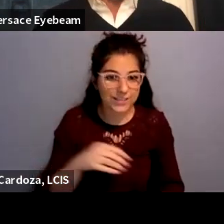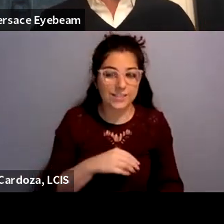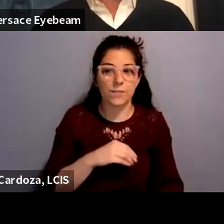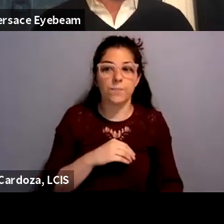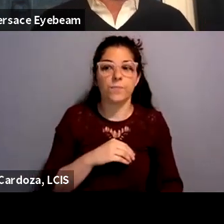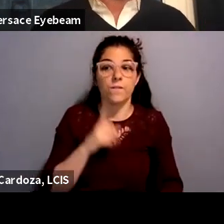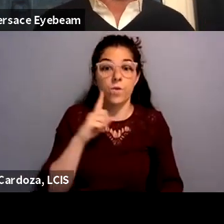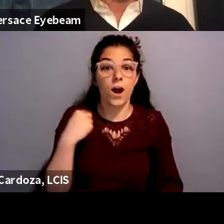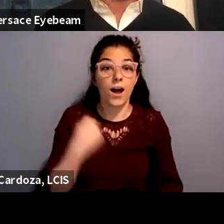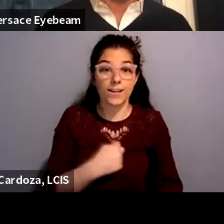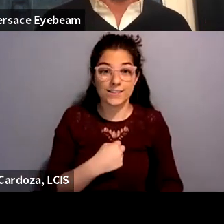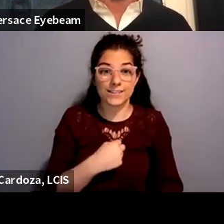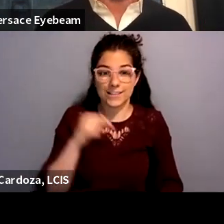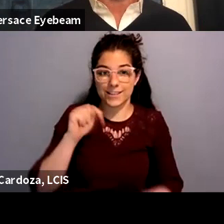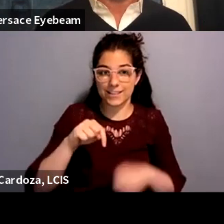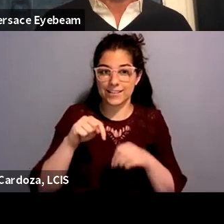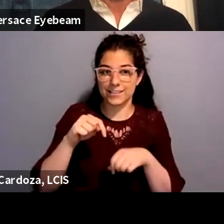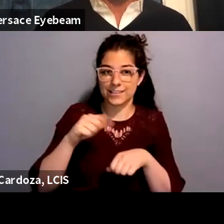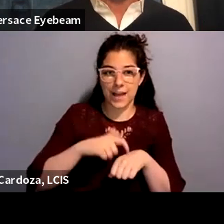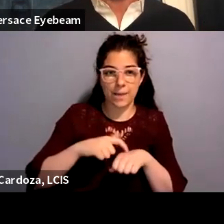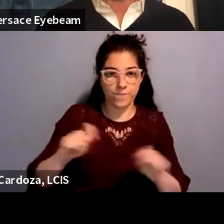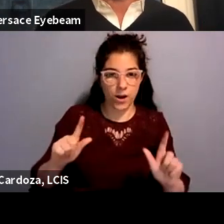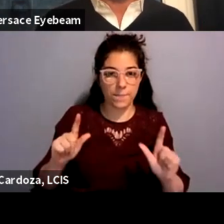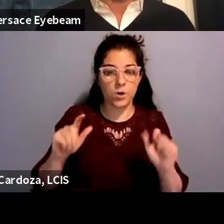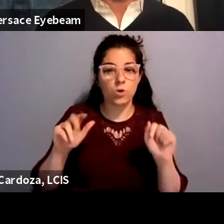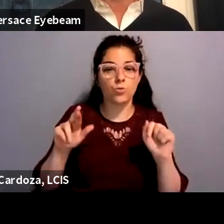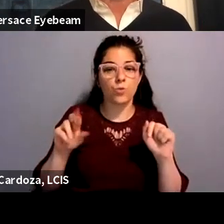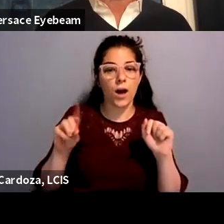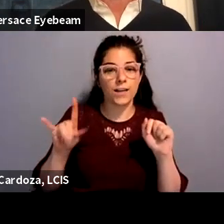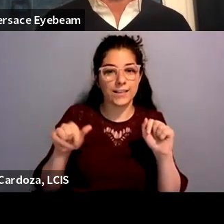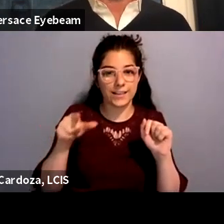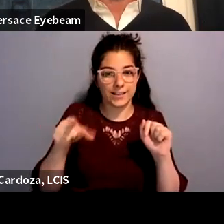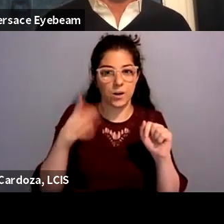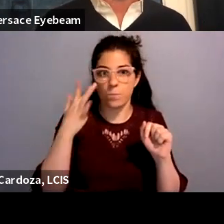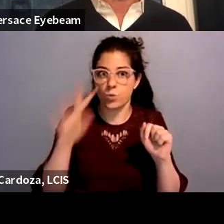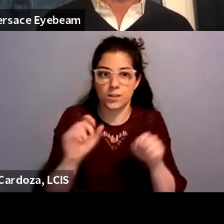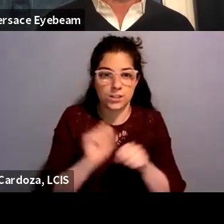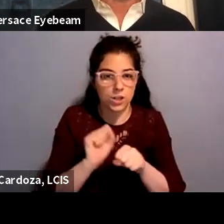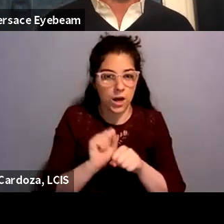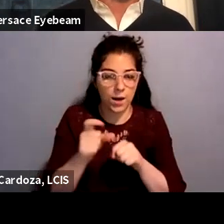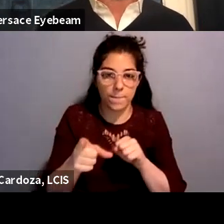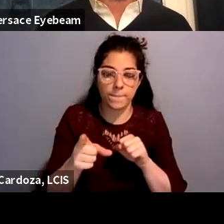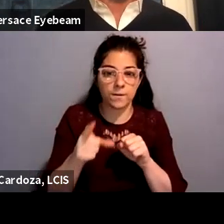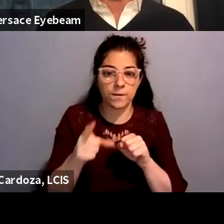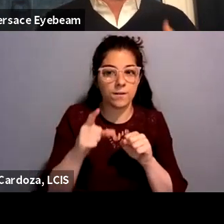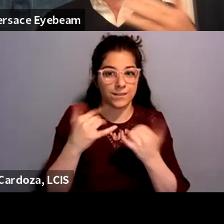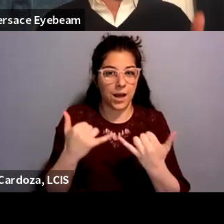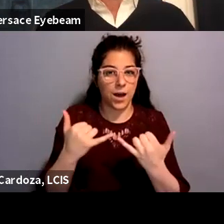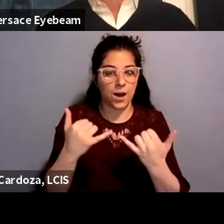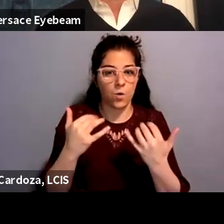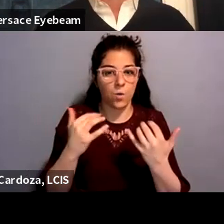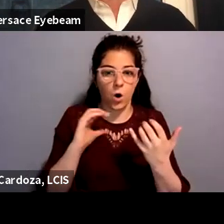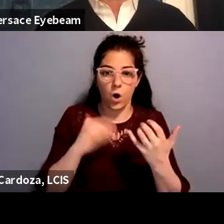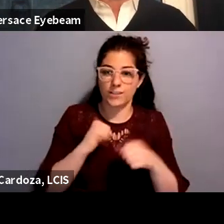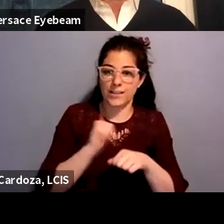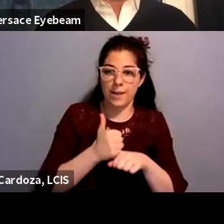for us in this particular time frame, Roddy did a brilliant job. And now with our